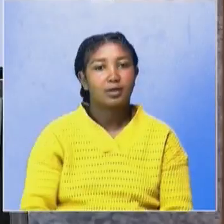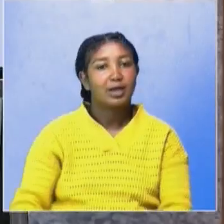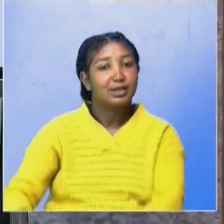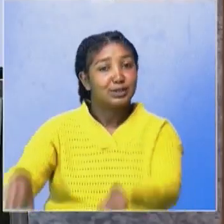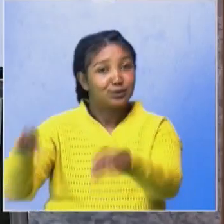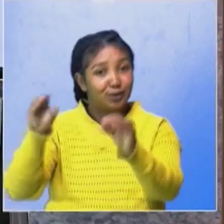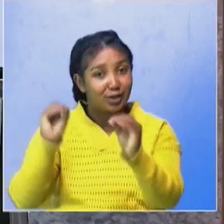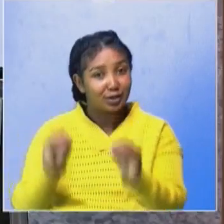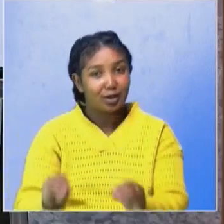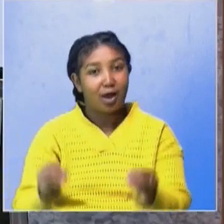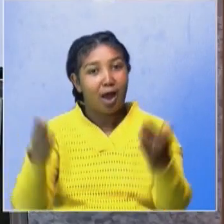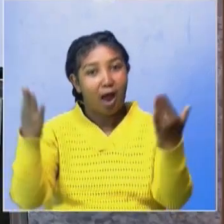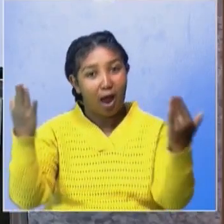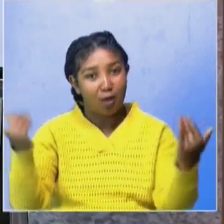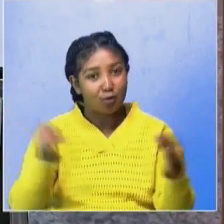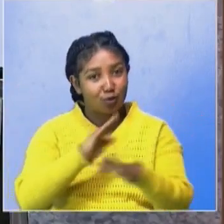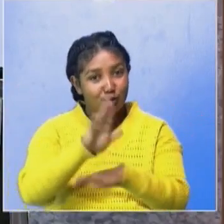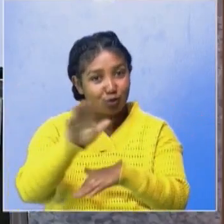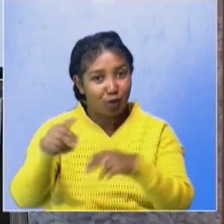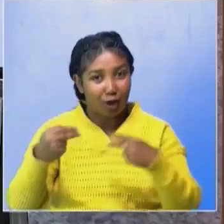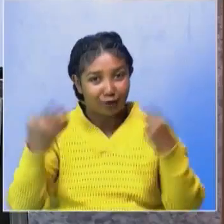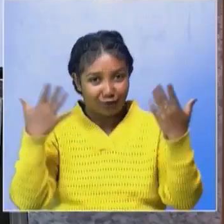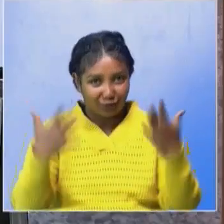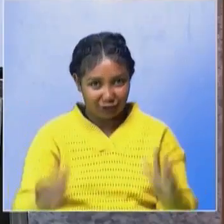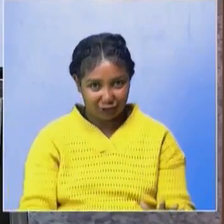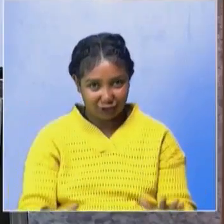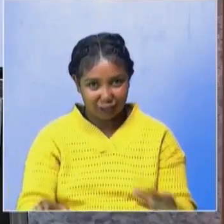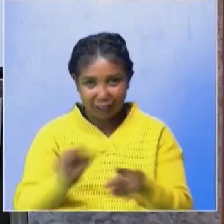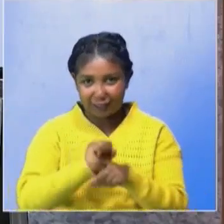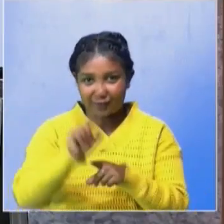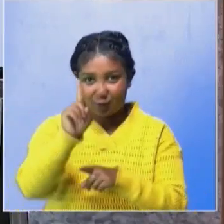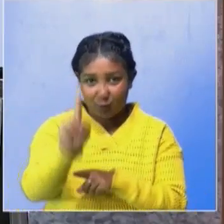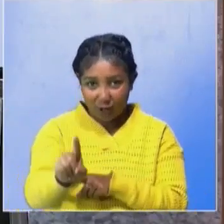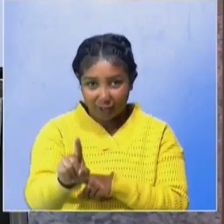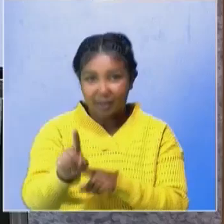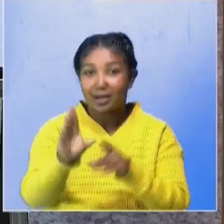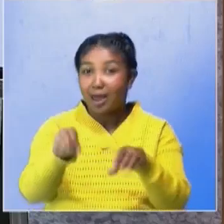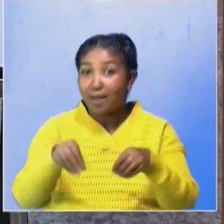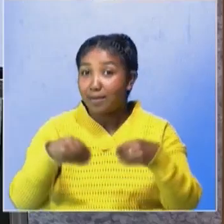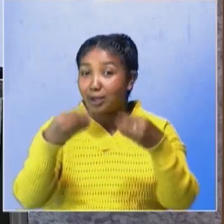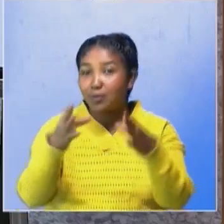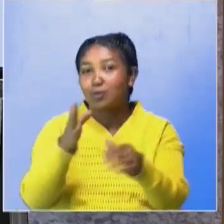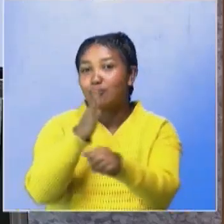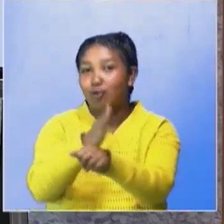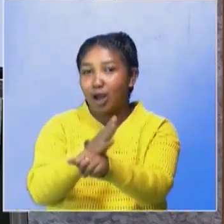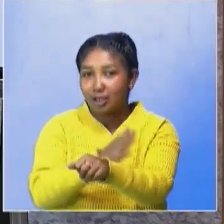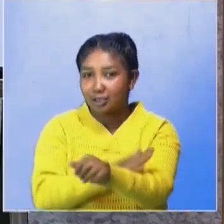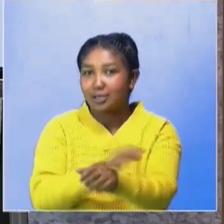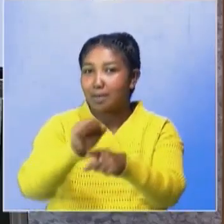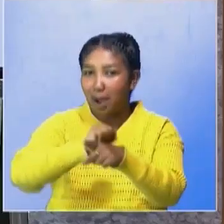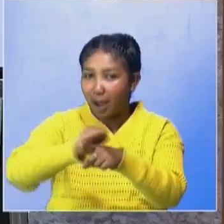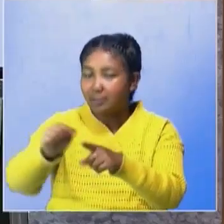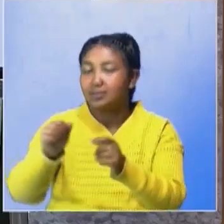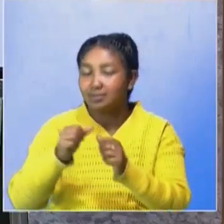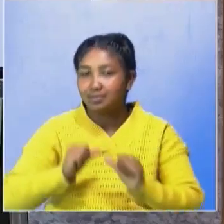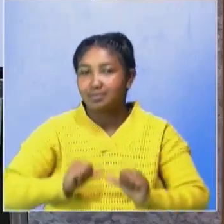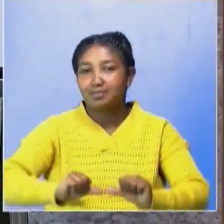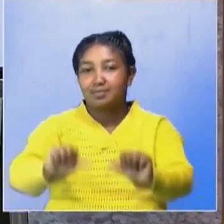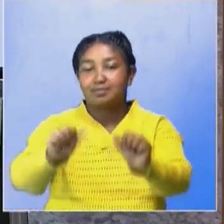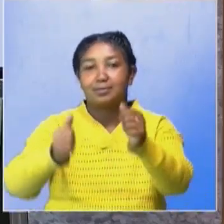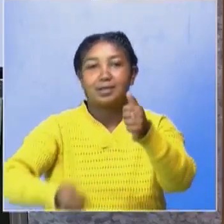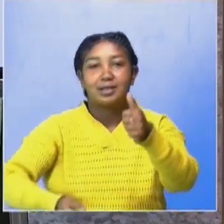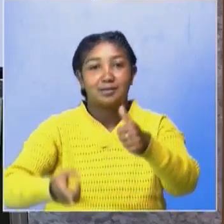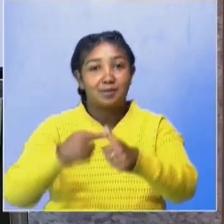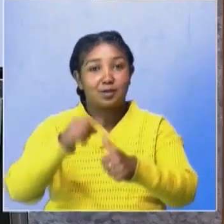Students, I hope you all have finished activity 1. Let me give you correction and let us practice together. So the first